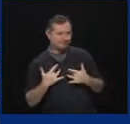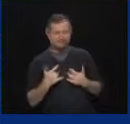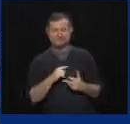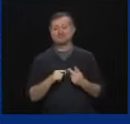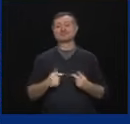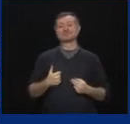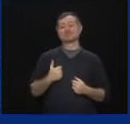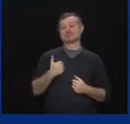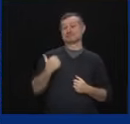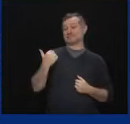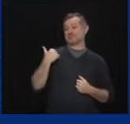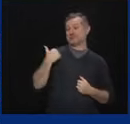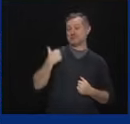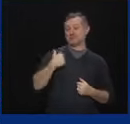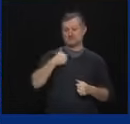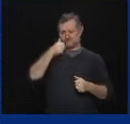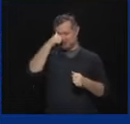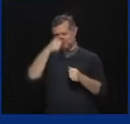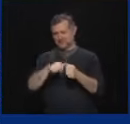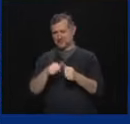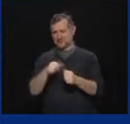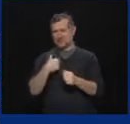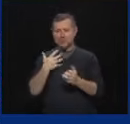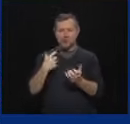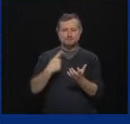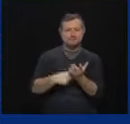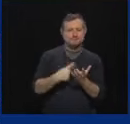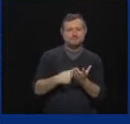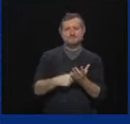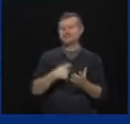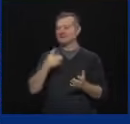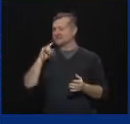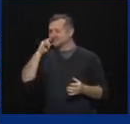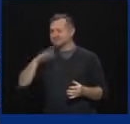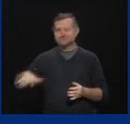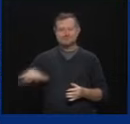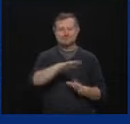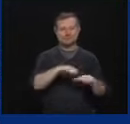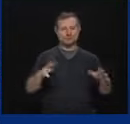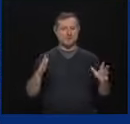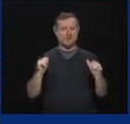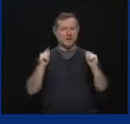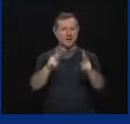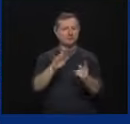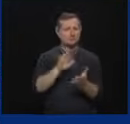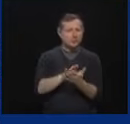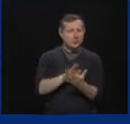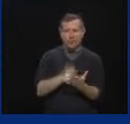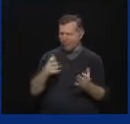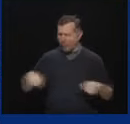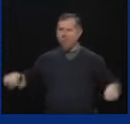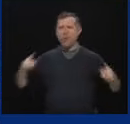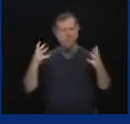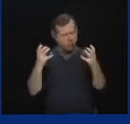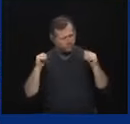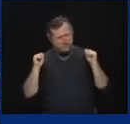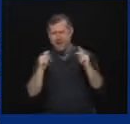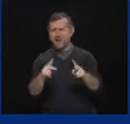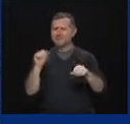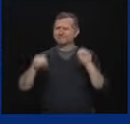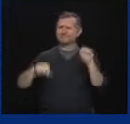the kids back in school. In many, many places, the children are back in school, which I think is incredible, and I commend all the